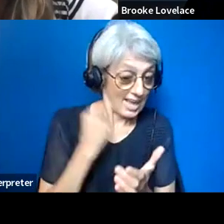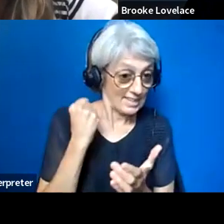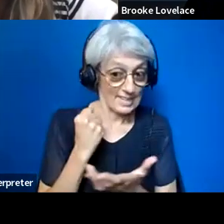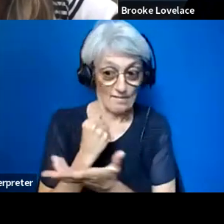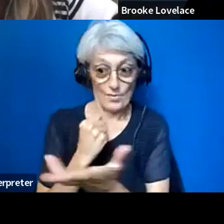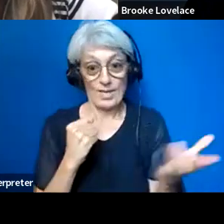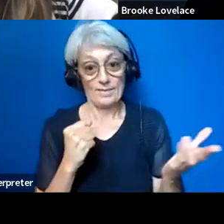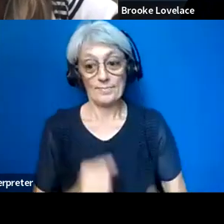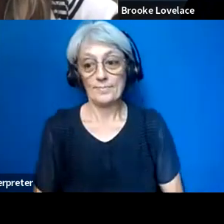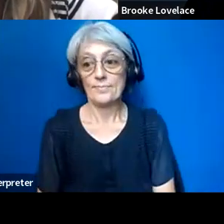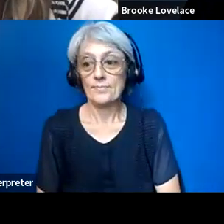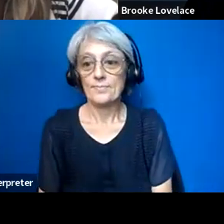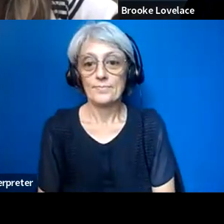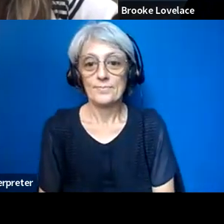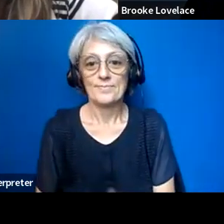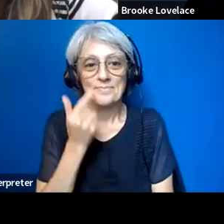everyone.